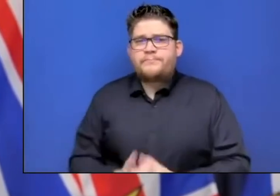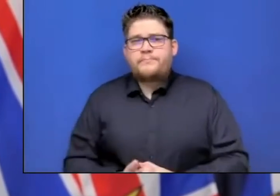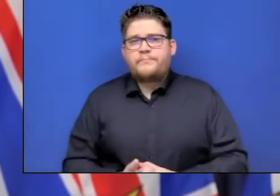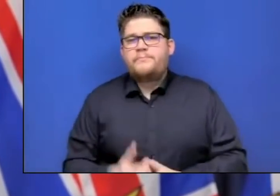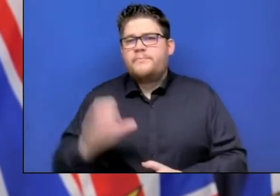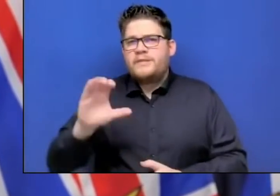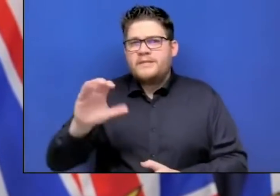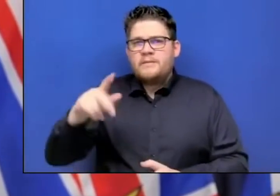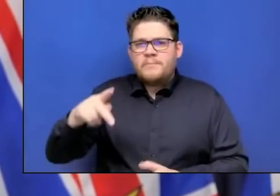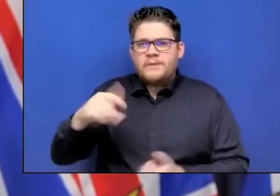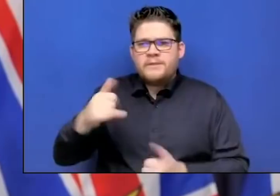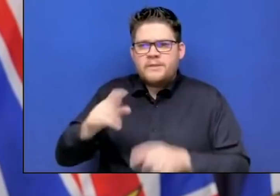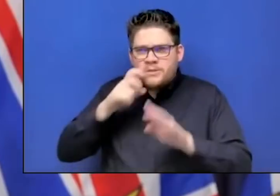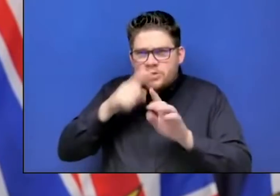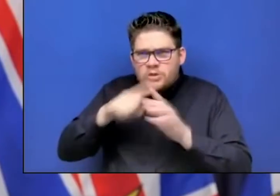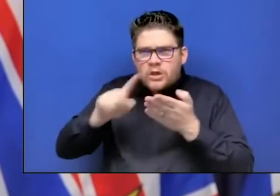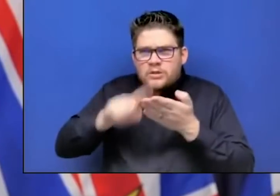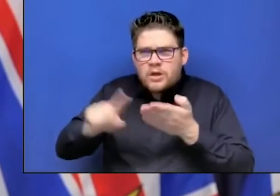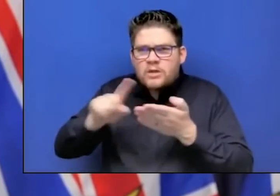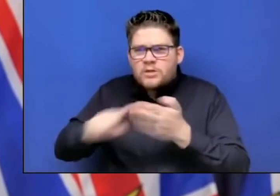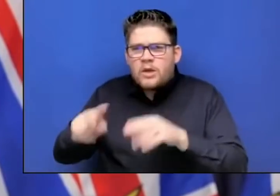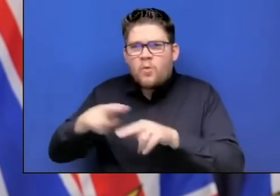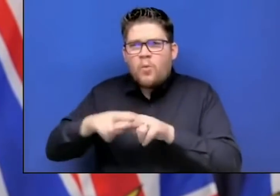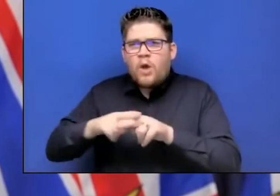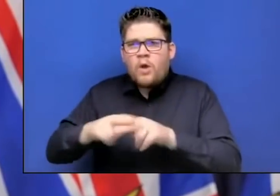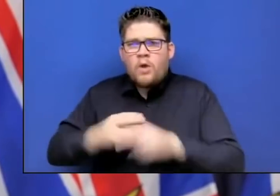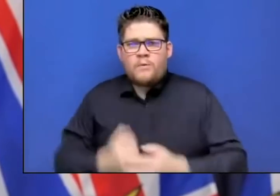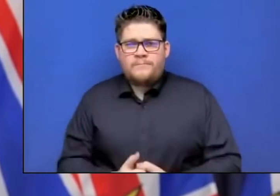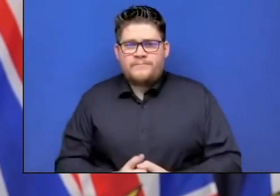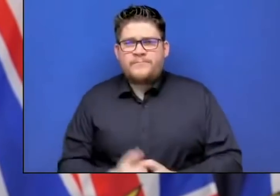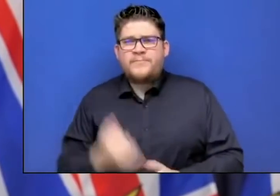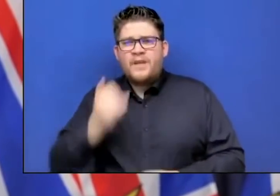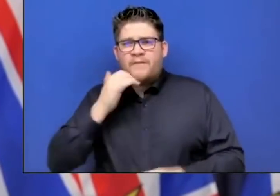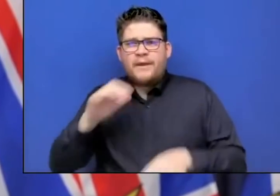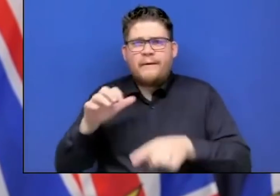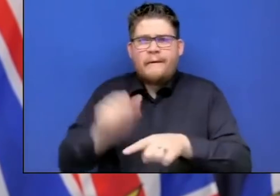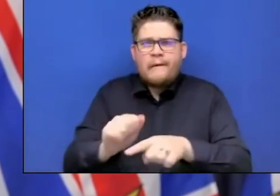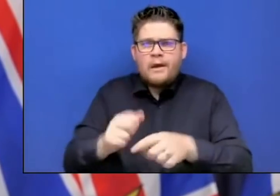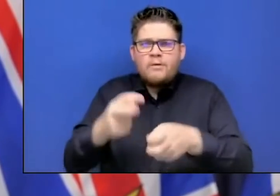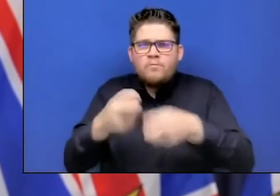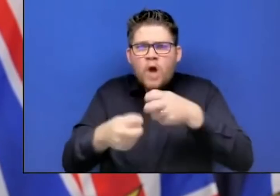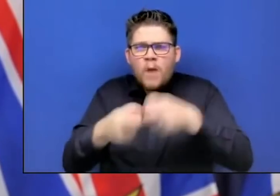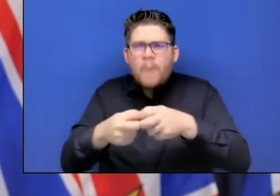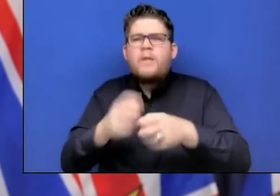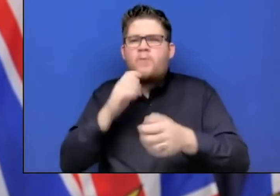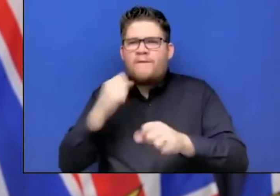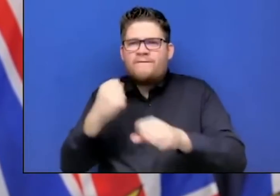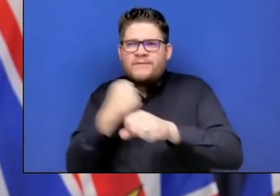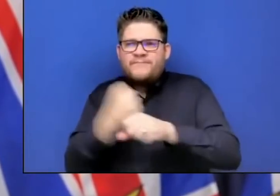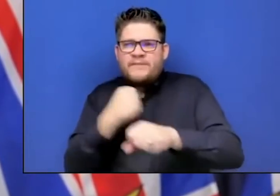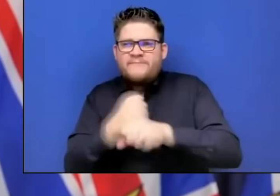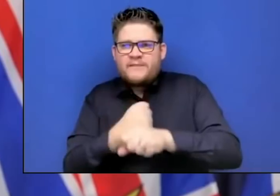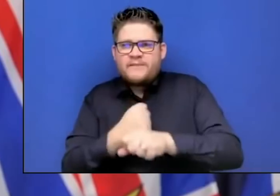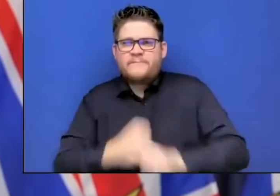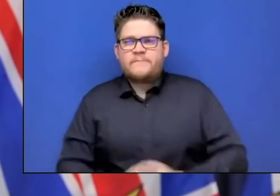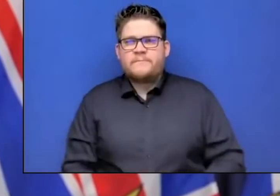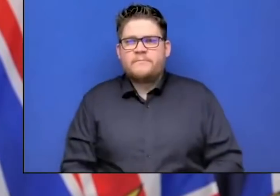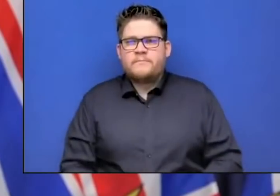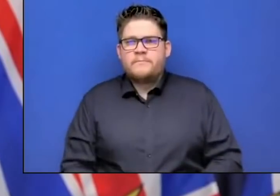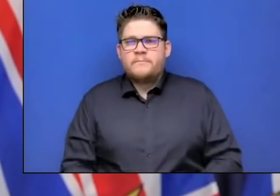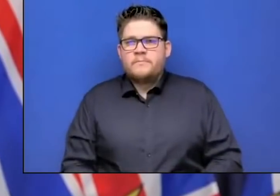continues to actively inspect its tracks, and train movement may hold when required for maintenance before it resumes